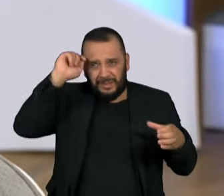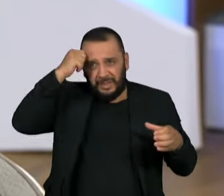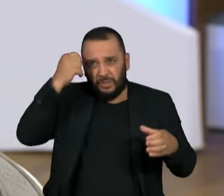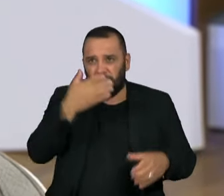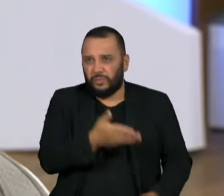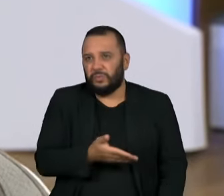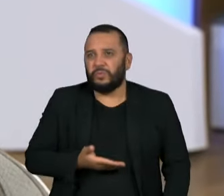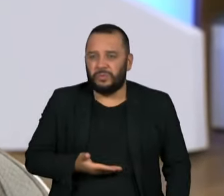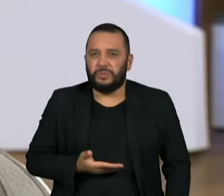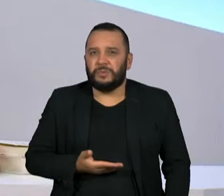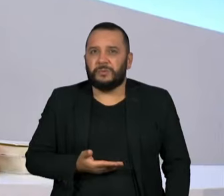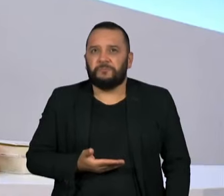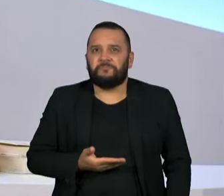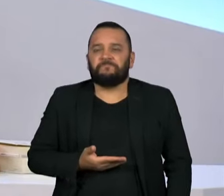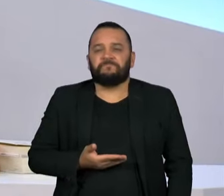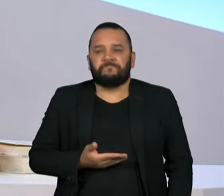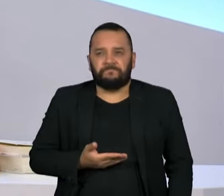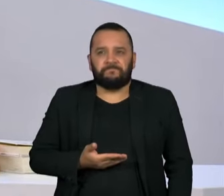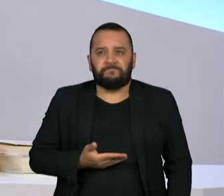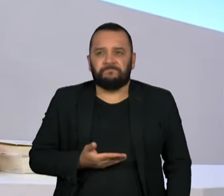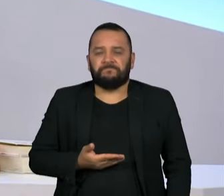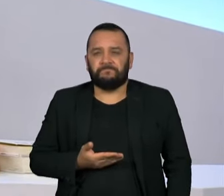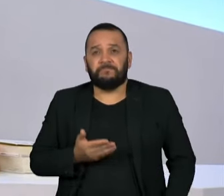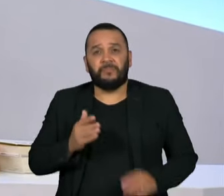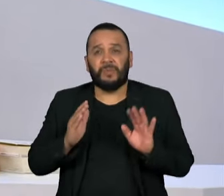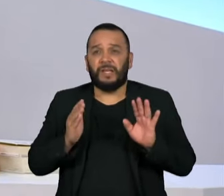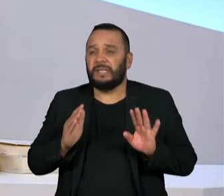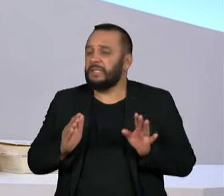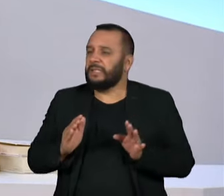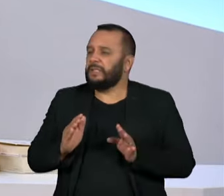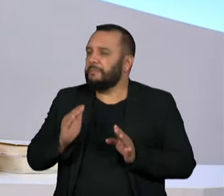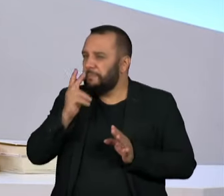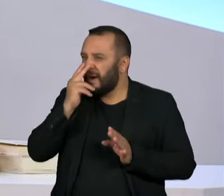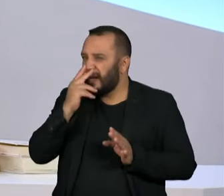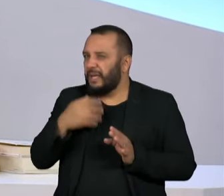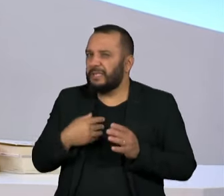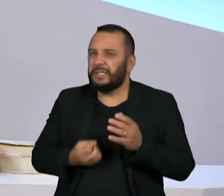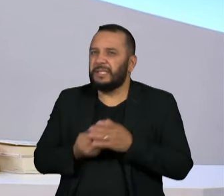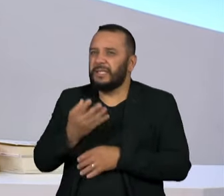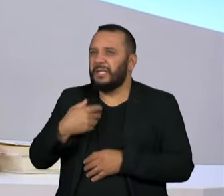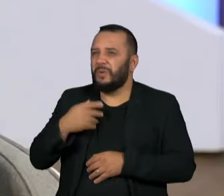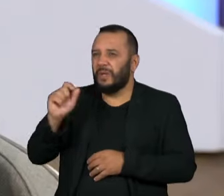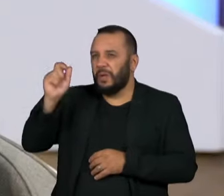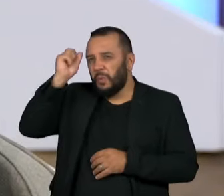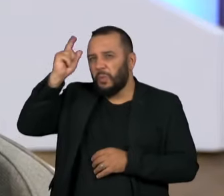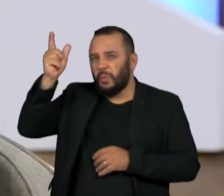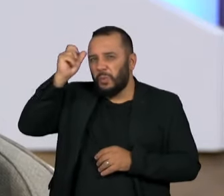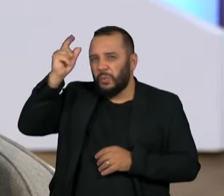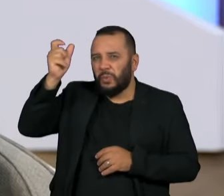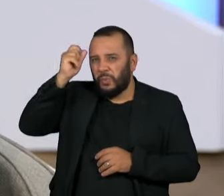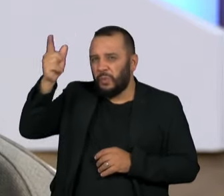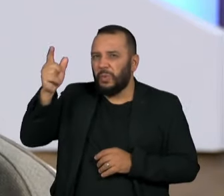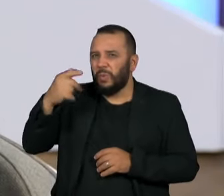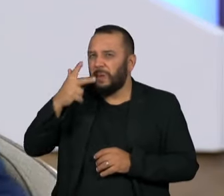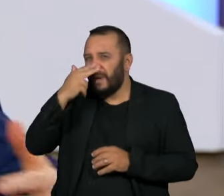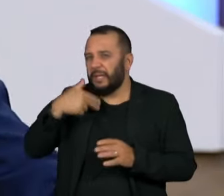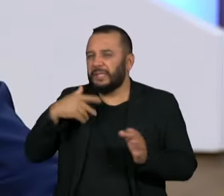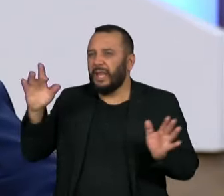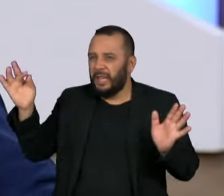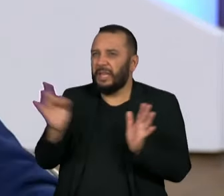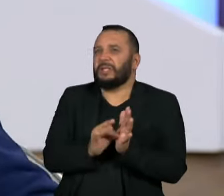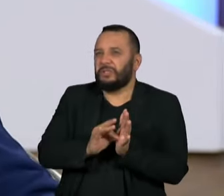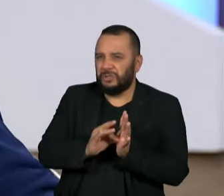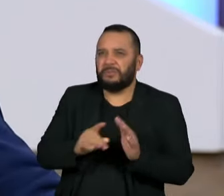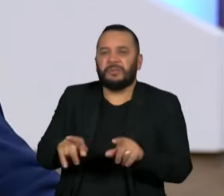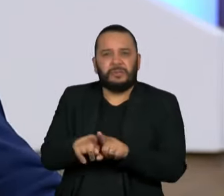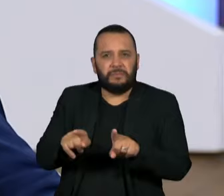disempowered communities, this creates a kind of culture that legitimates and